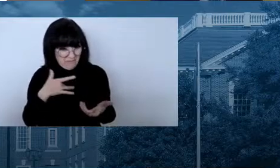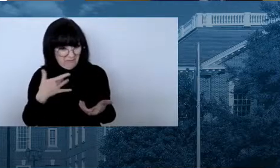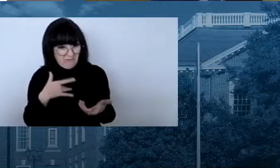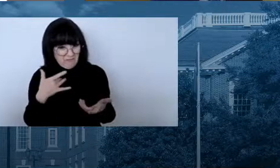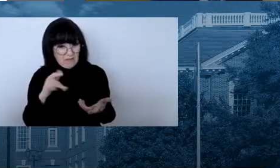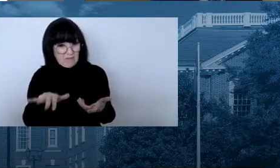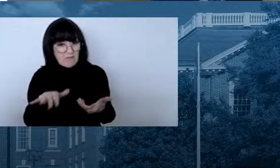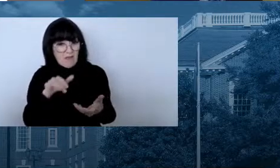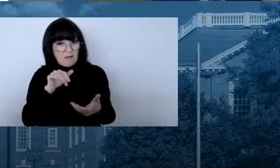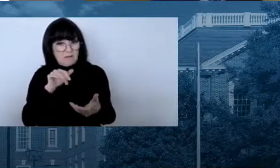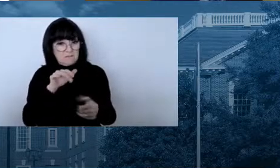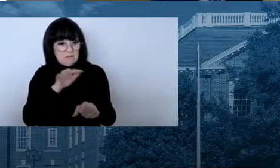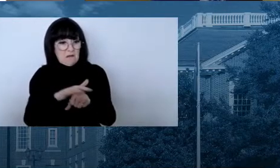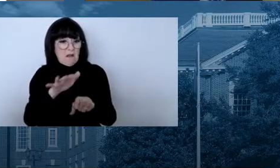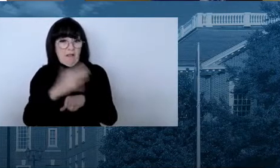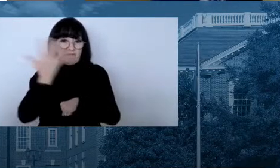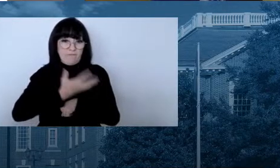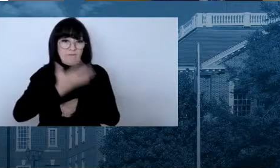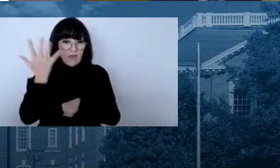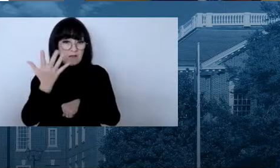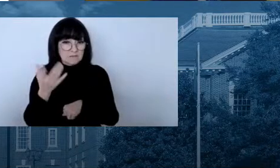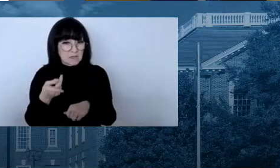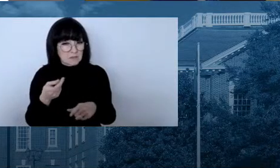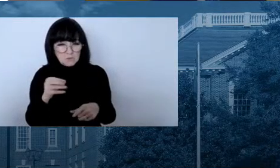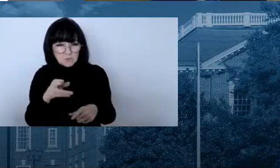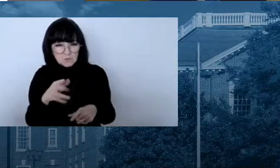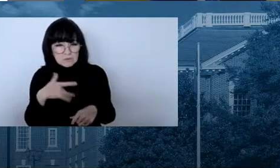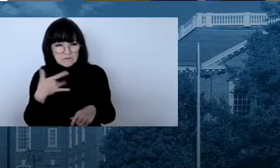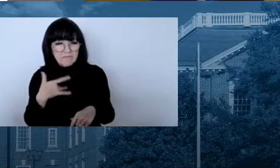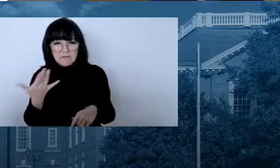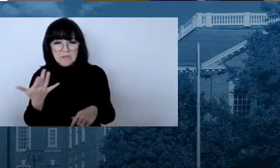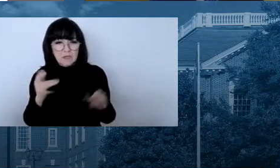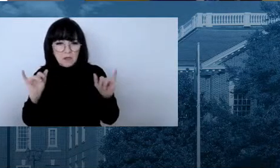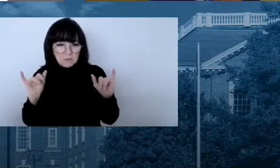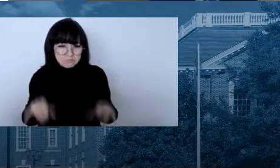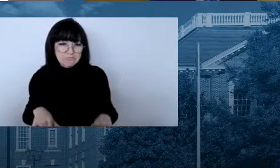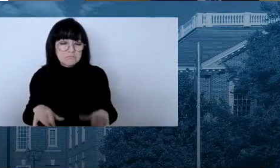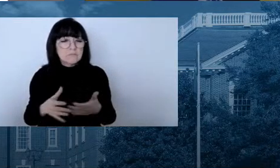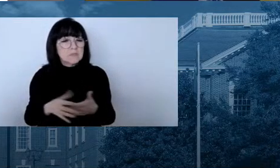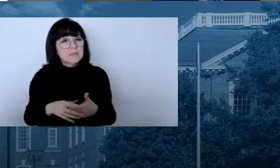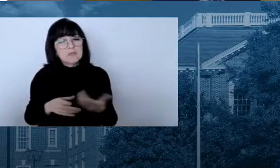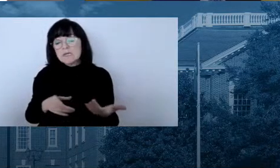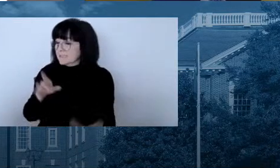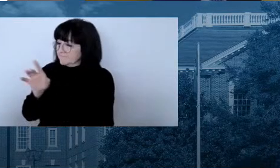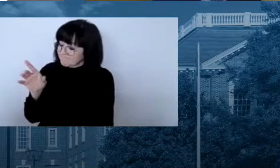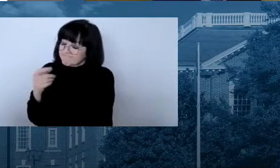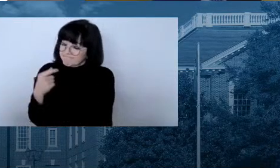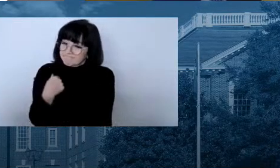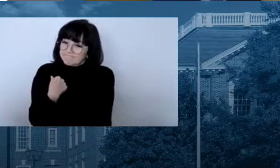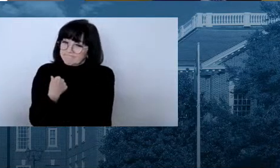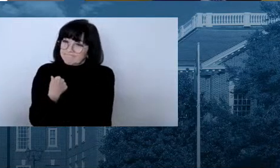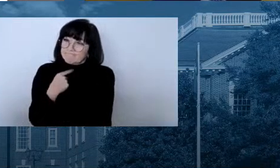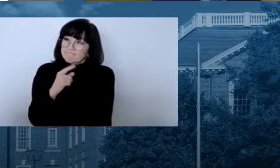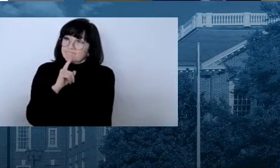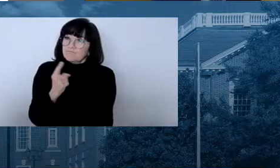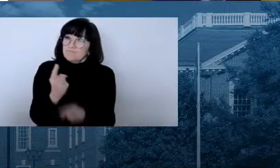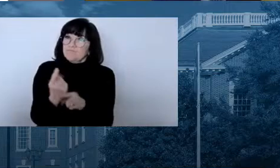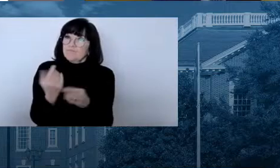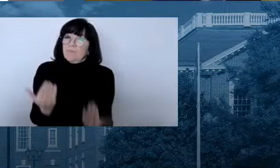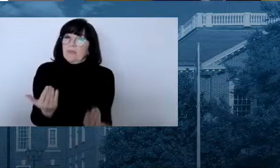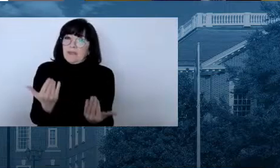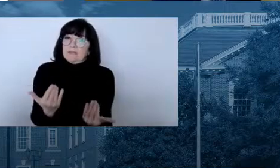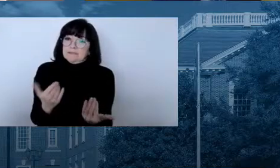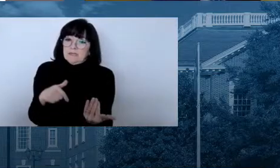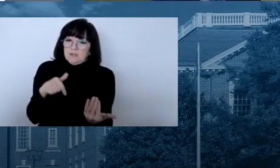Secretary McGarrick. Yes, so I think this is, we really are at a pivot point in this pandemic where I